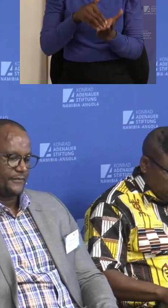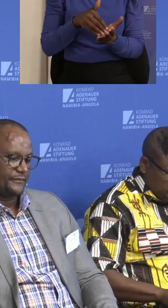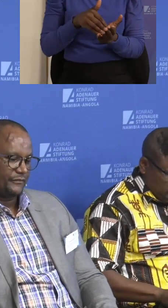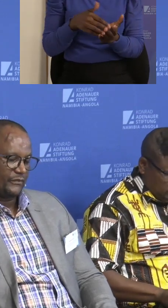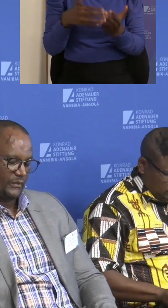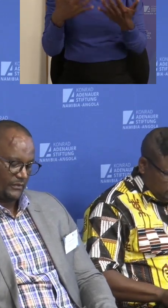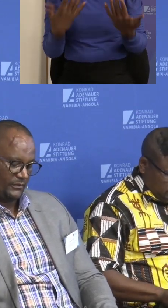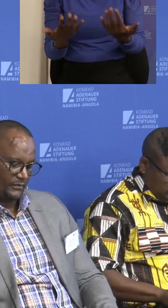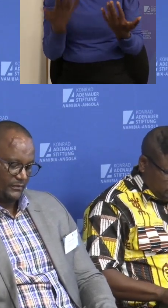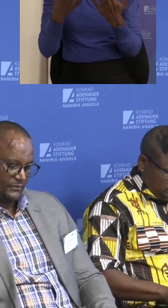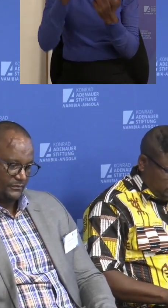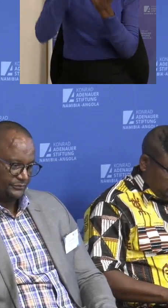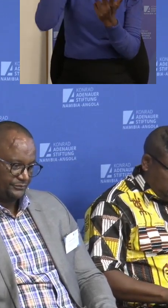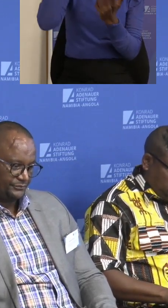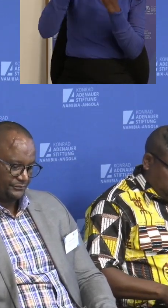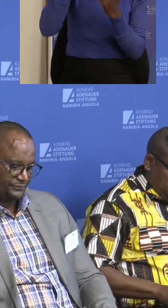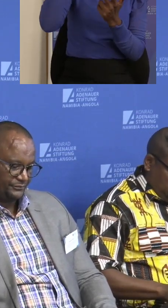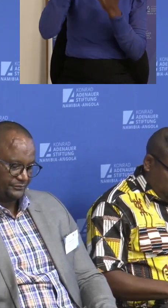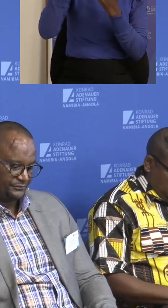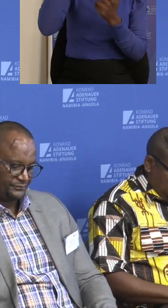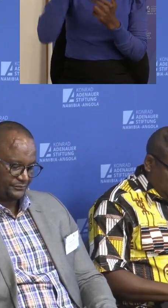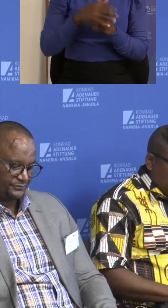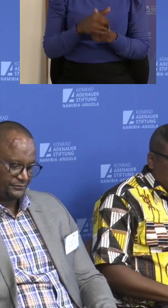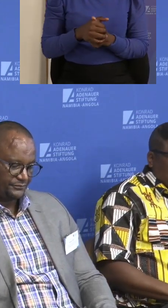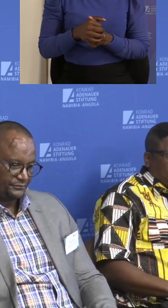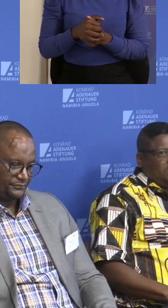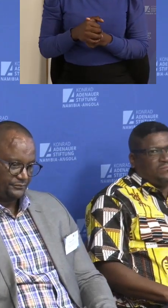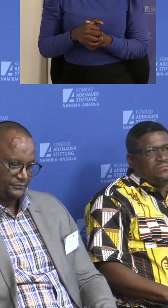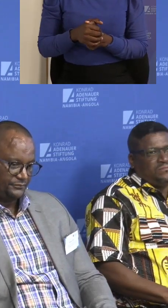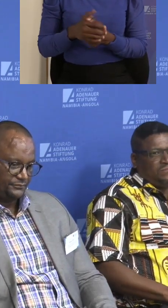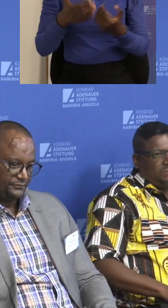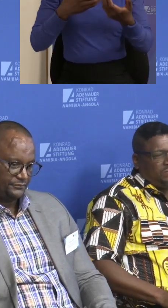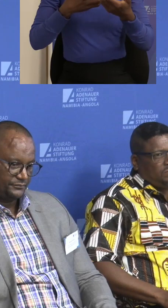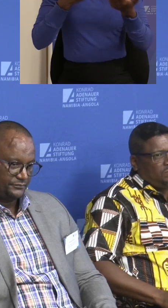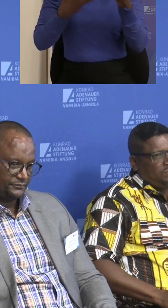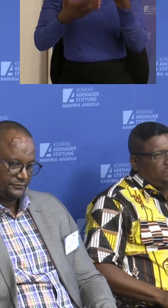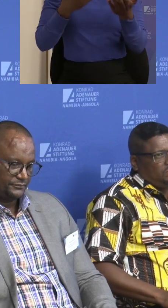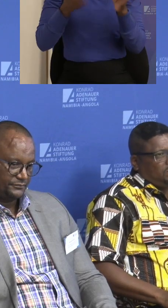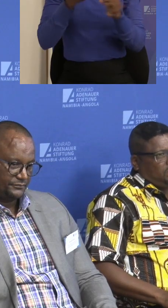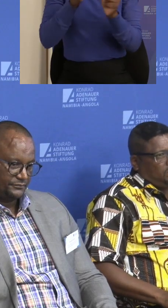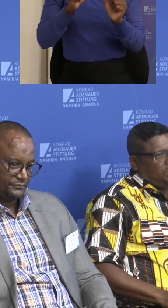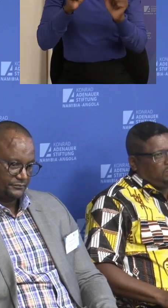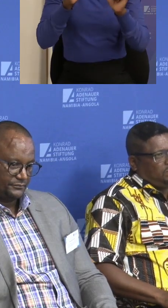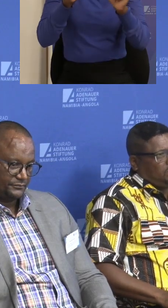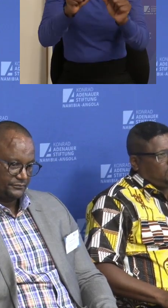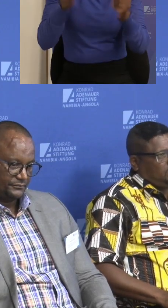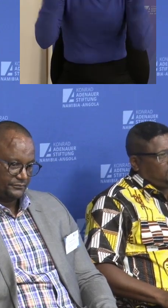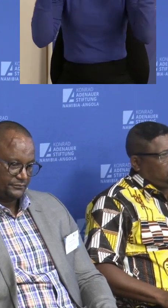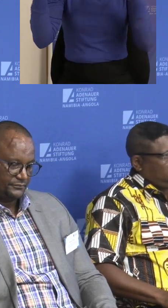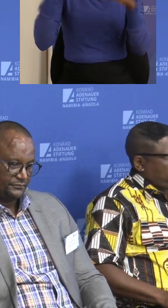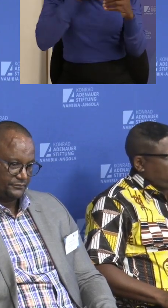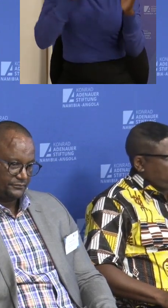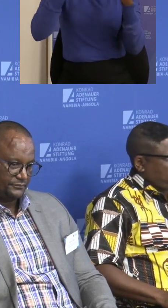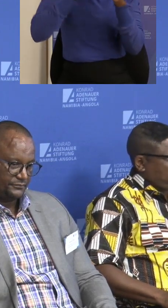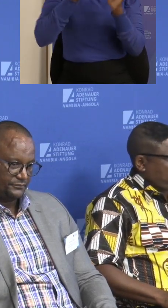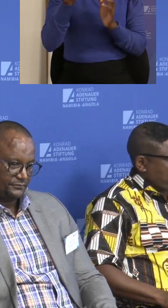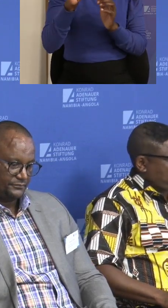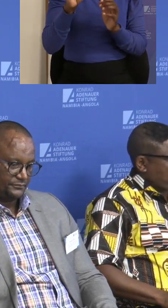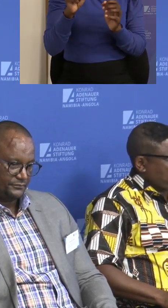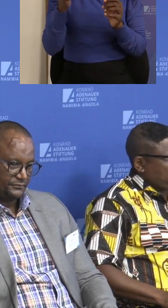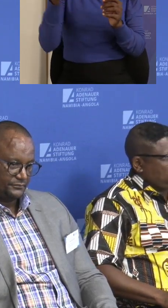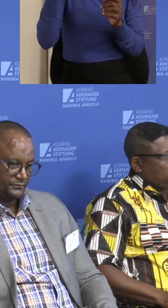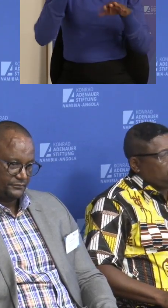Learners didn't meet the qualification for the tertiary system. The results of the class